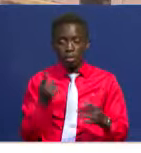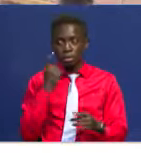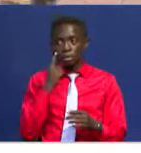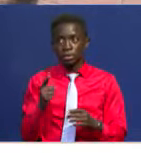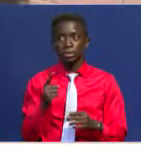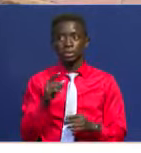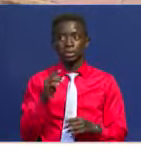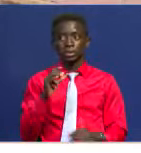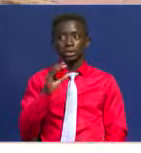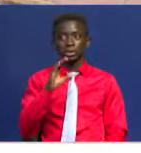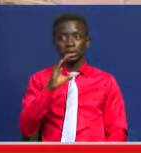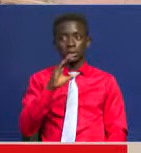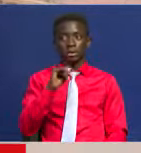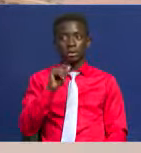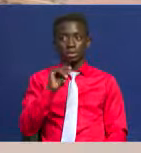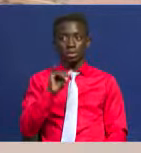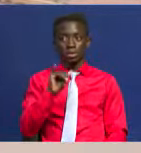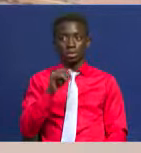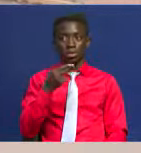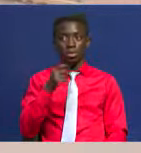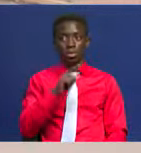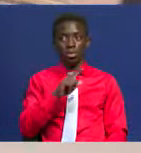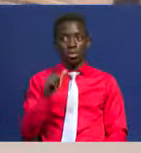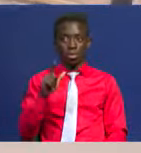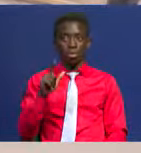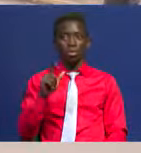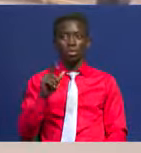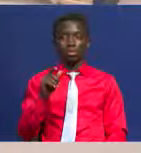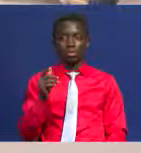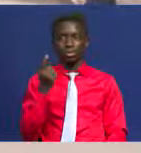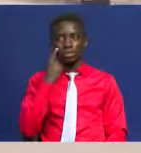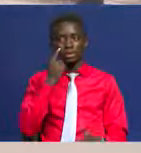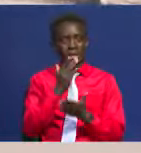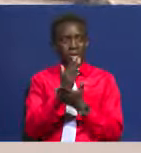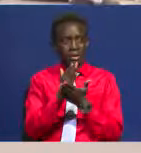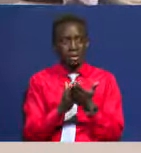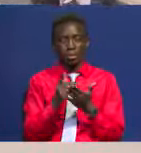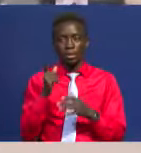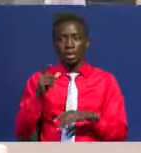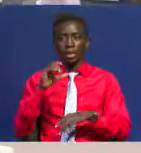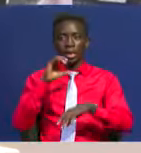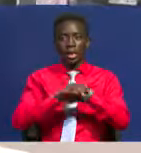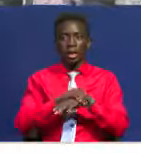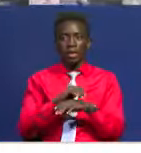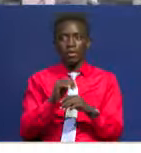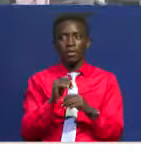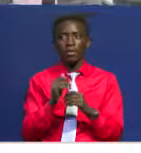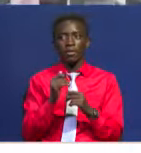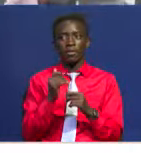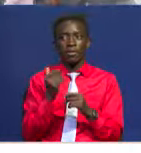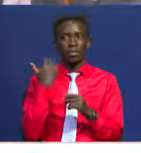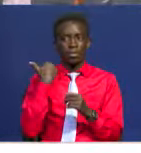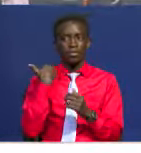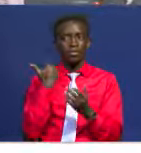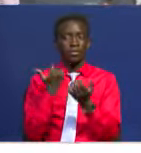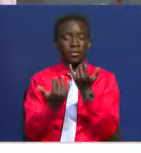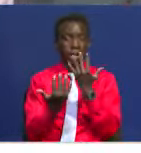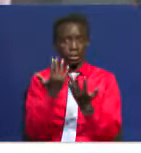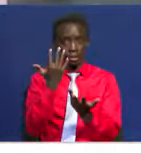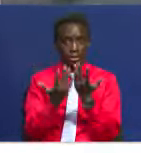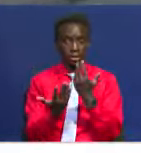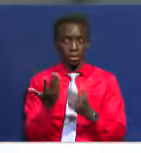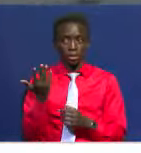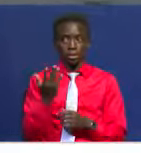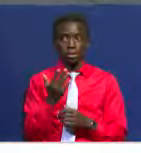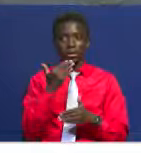Hall, where we did see part of it being razed by fire. The building itself is